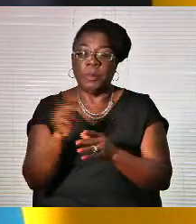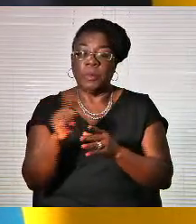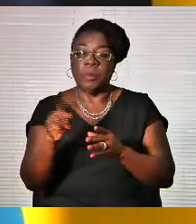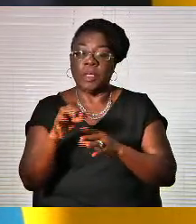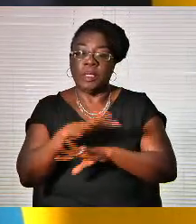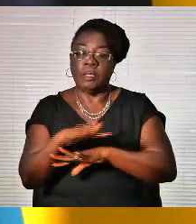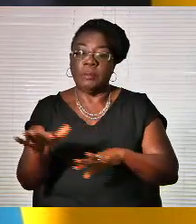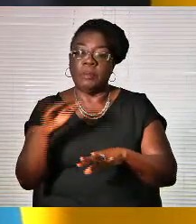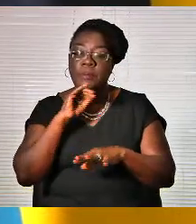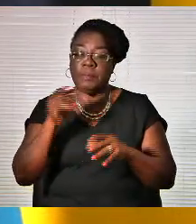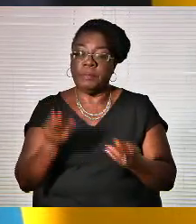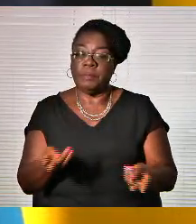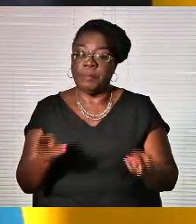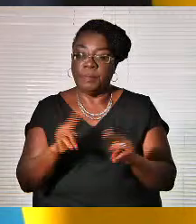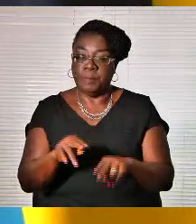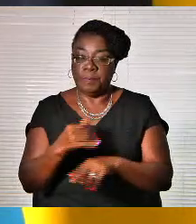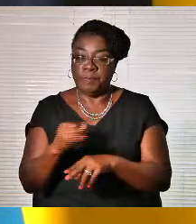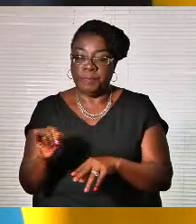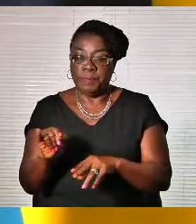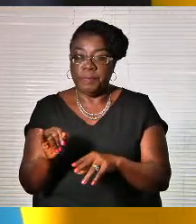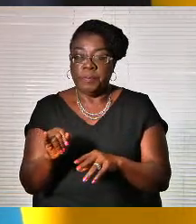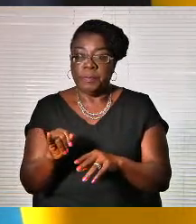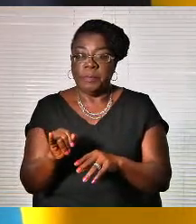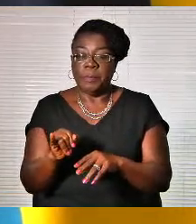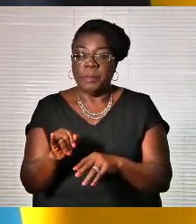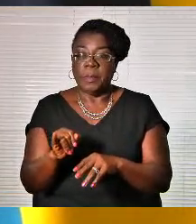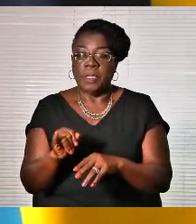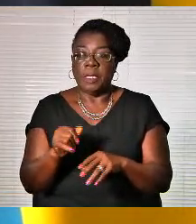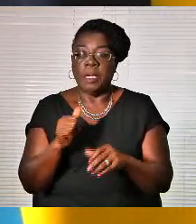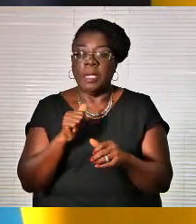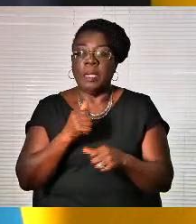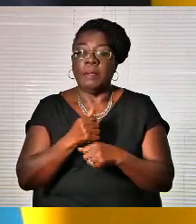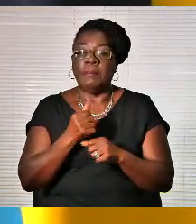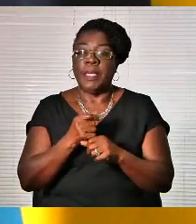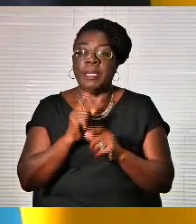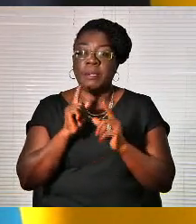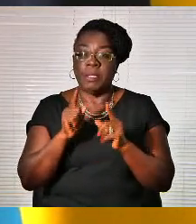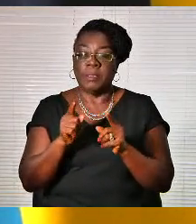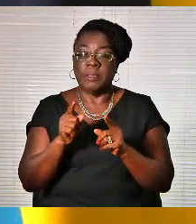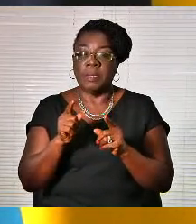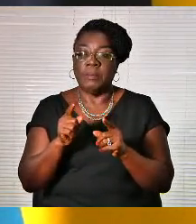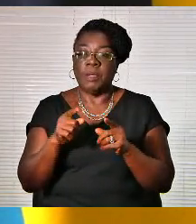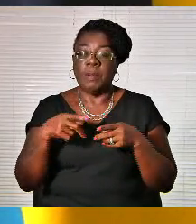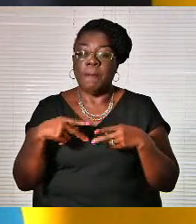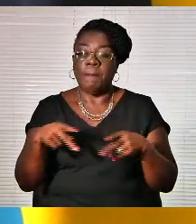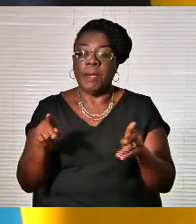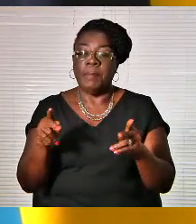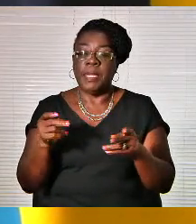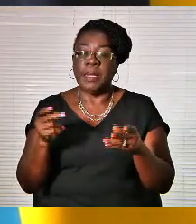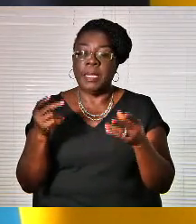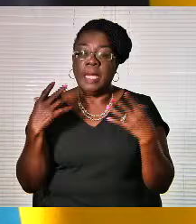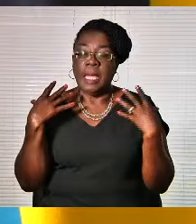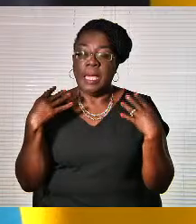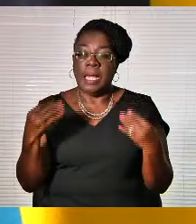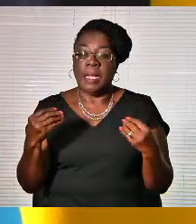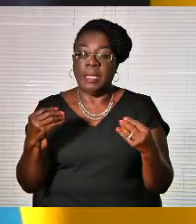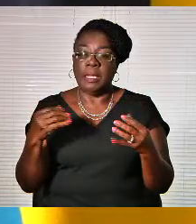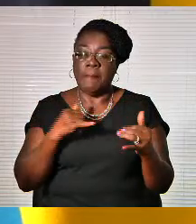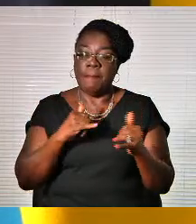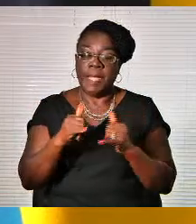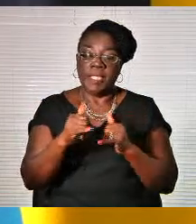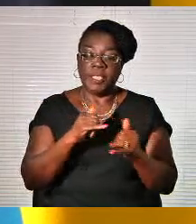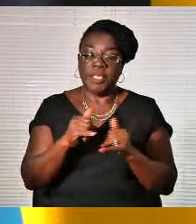make recommendations along the lines of, public health measures, be they